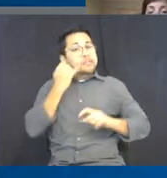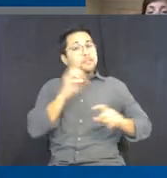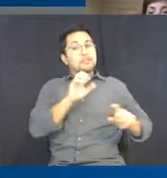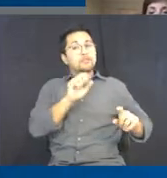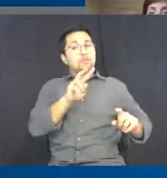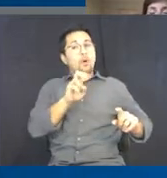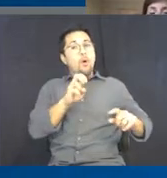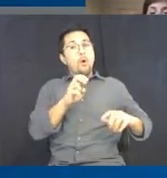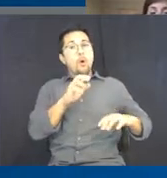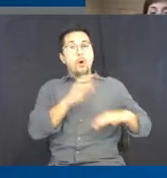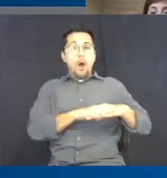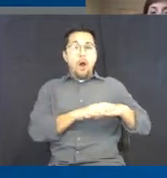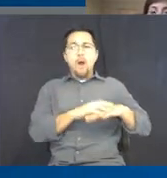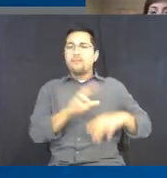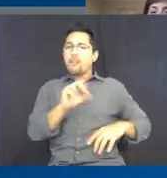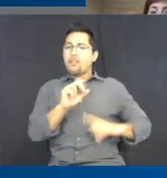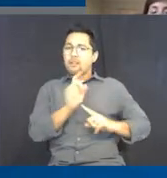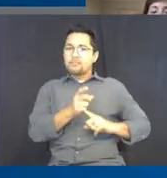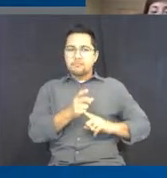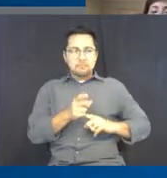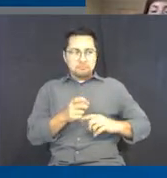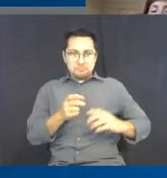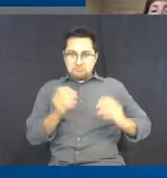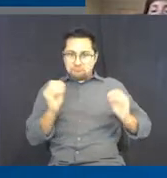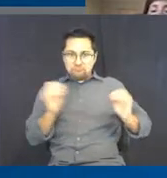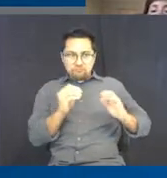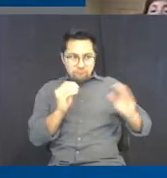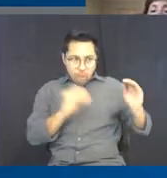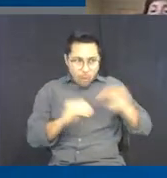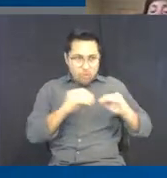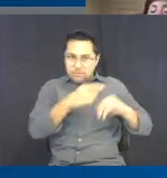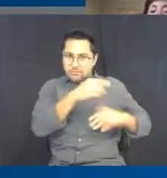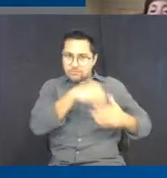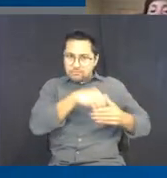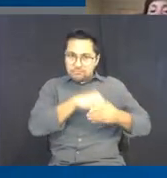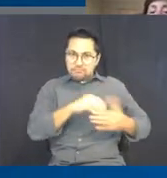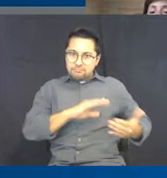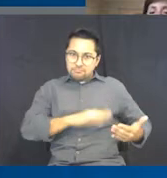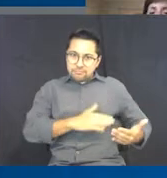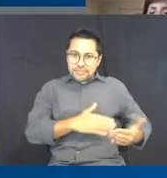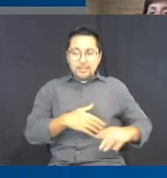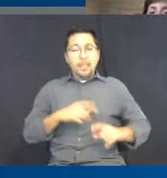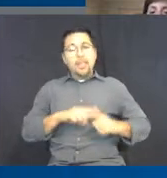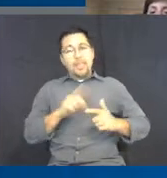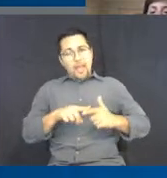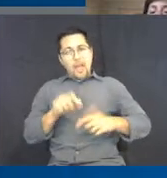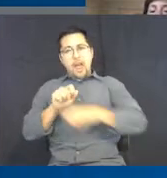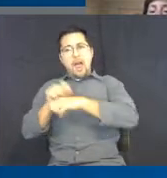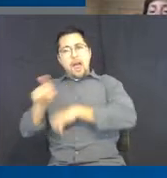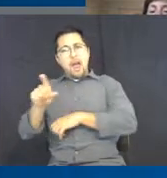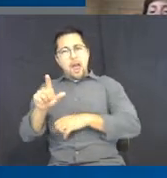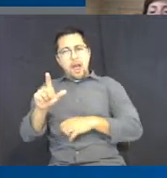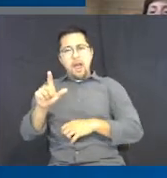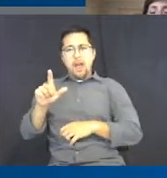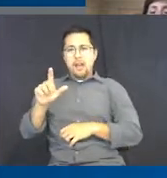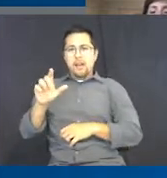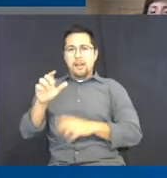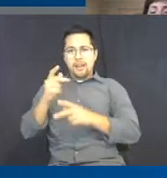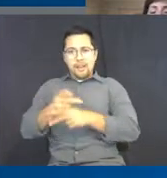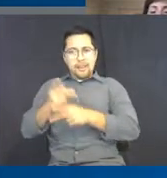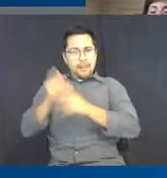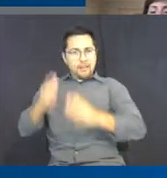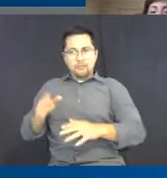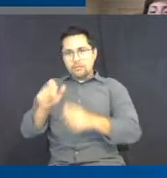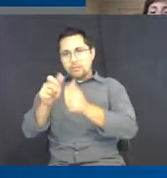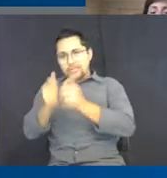detected, so they can follow up and provide support. You can also use a door or a window sensor. And you might not need to know